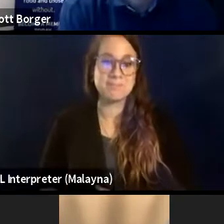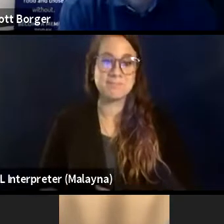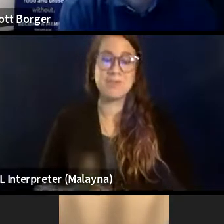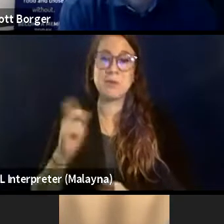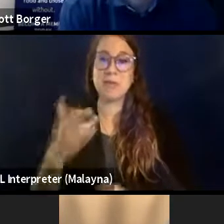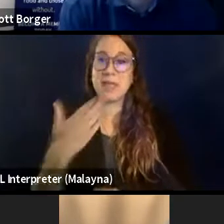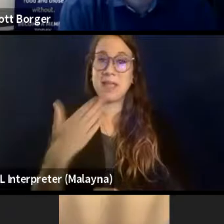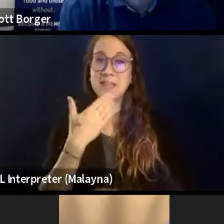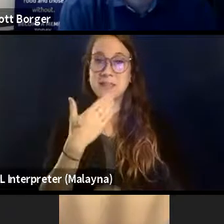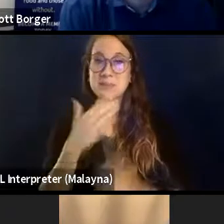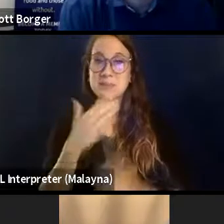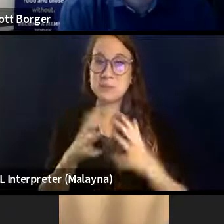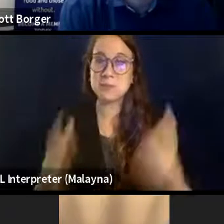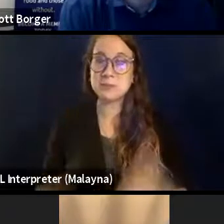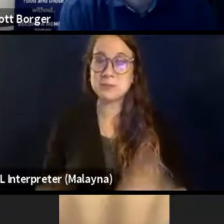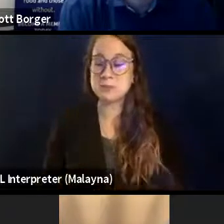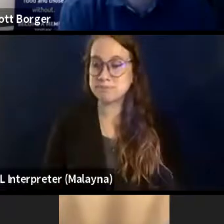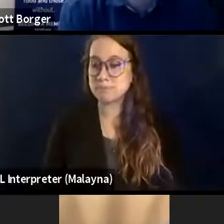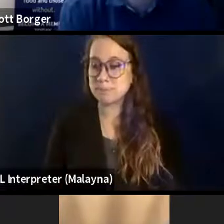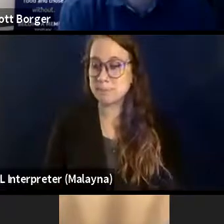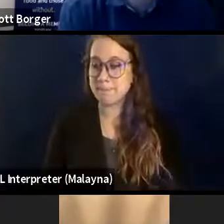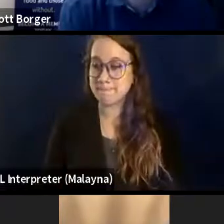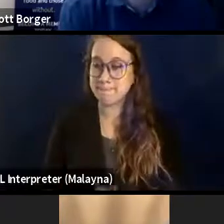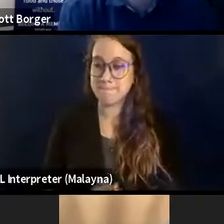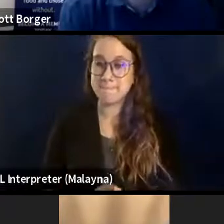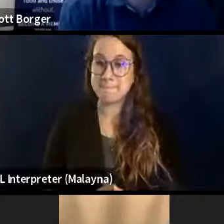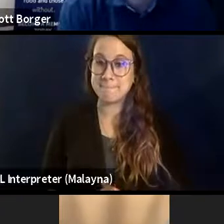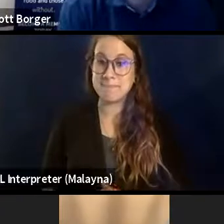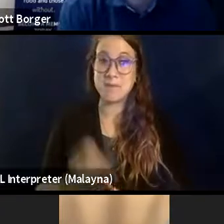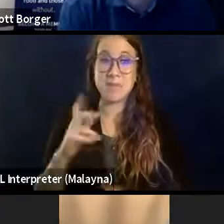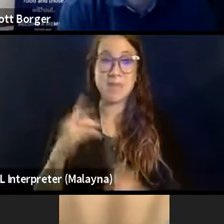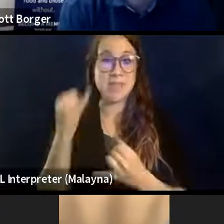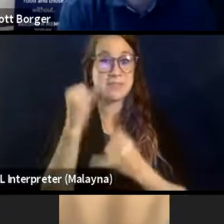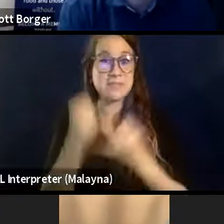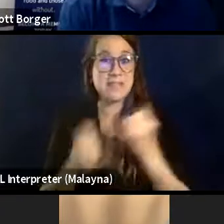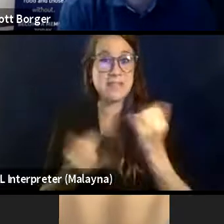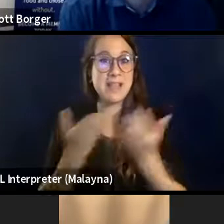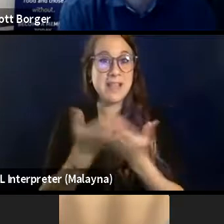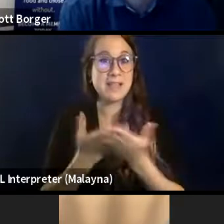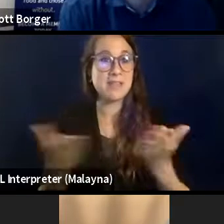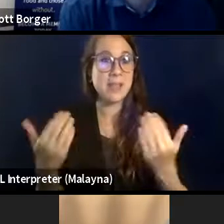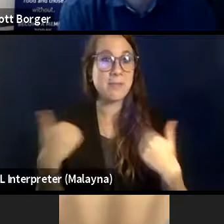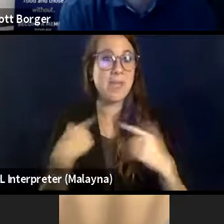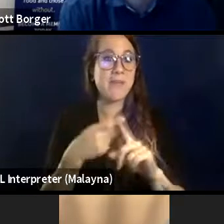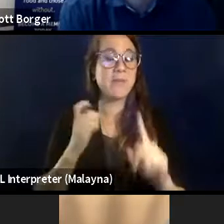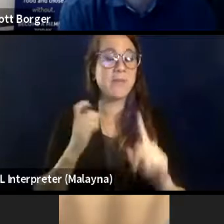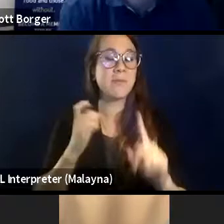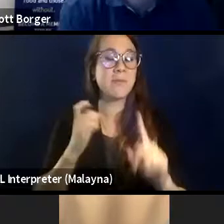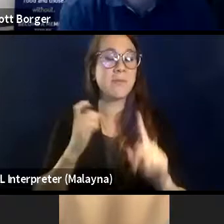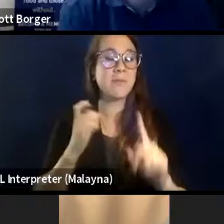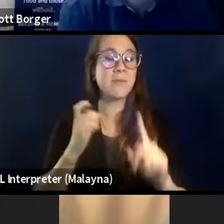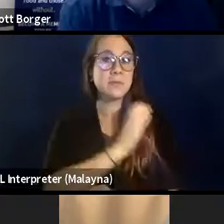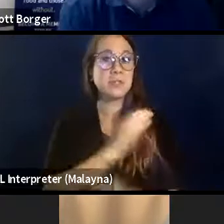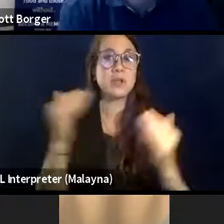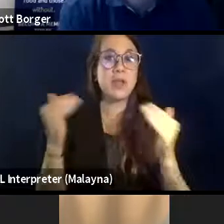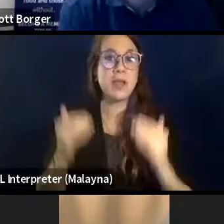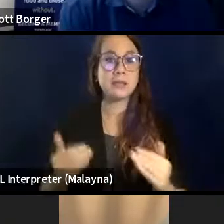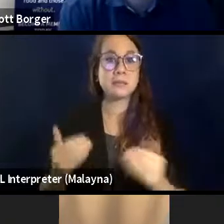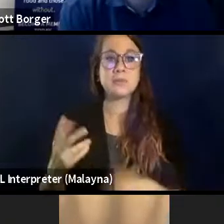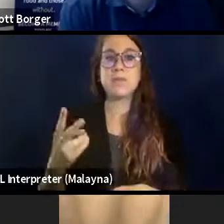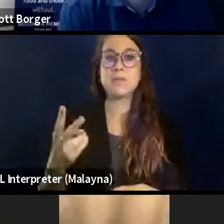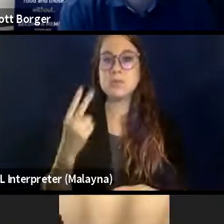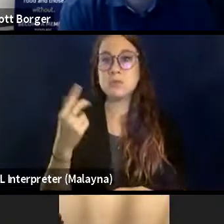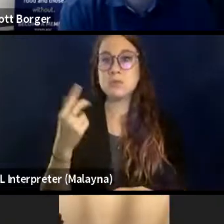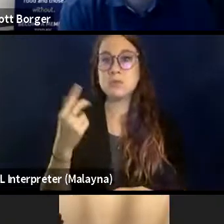much. Okay, and so that's the last item we have from a commissioner. Next up, we have 2 grant